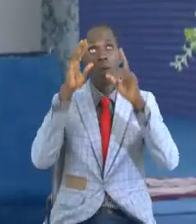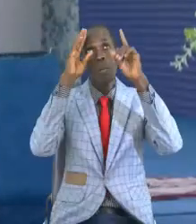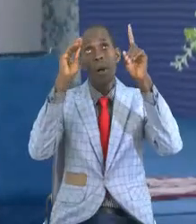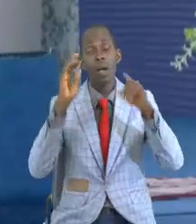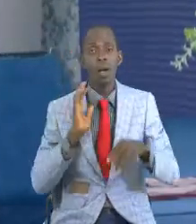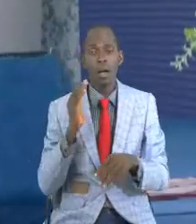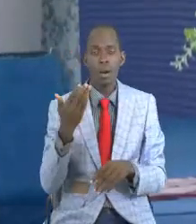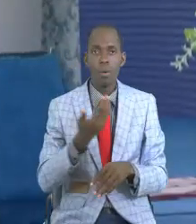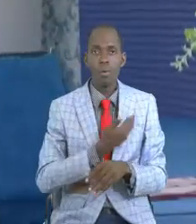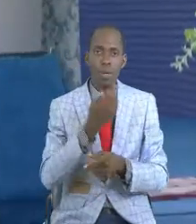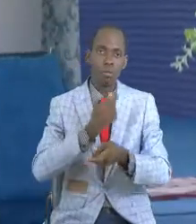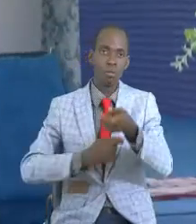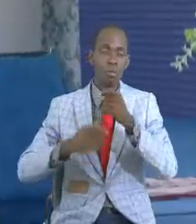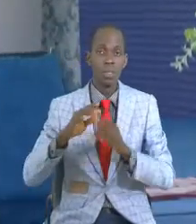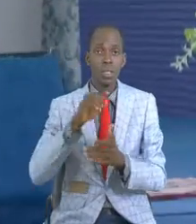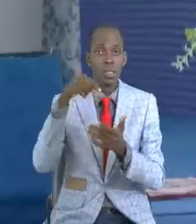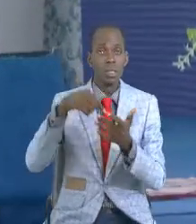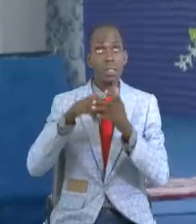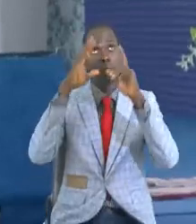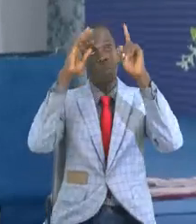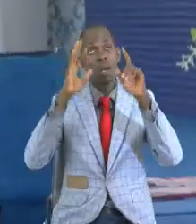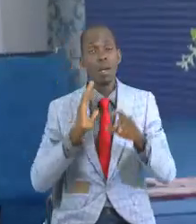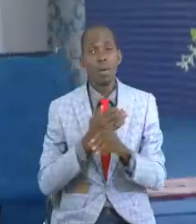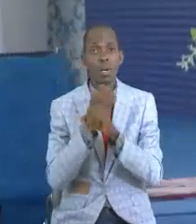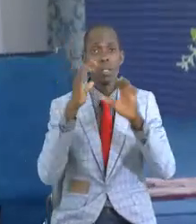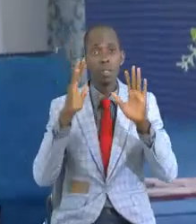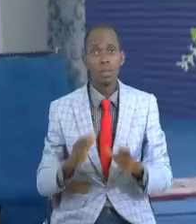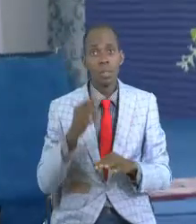substitute, but this man, our Savior, because he